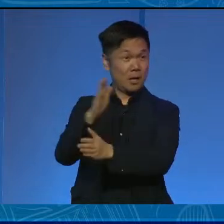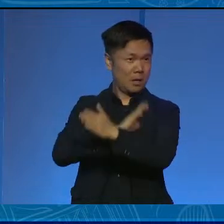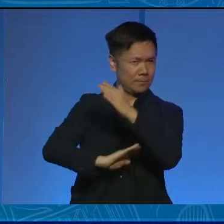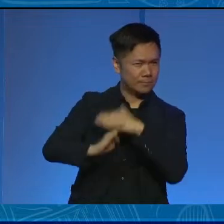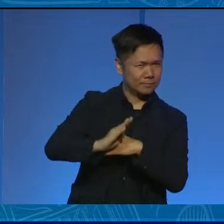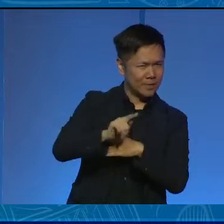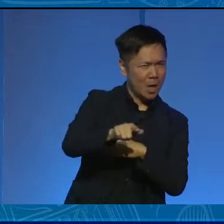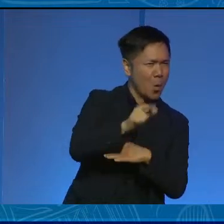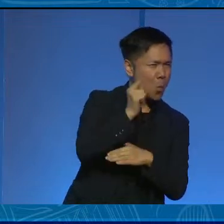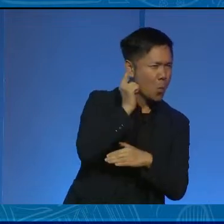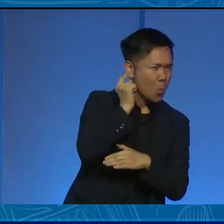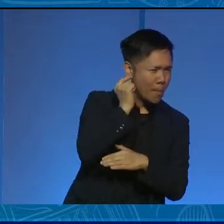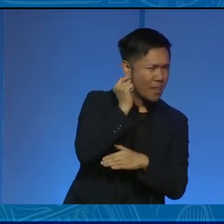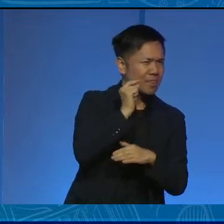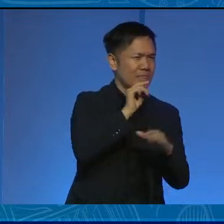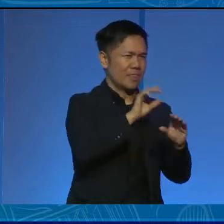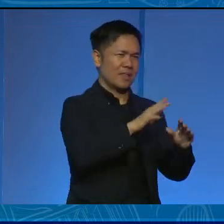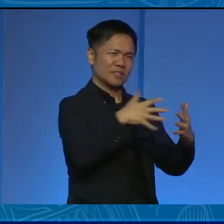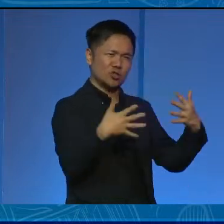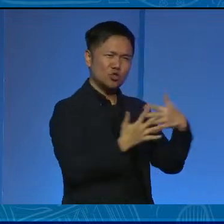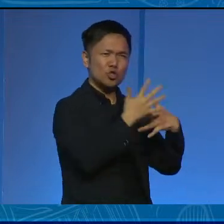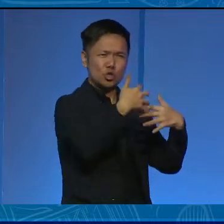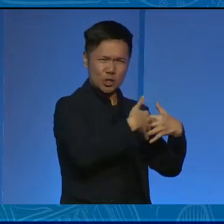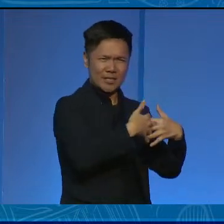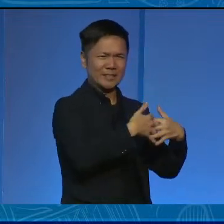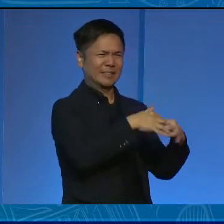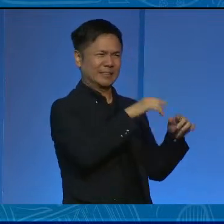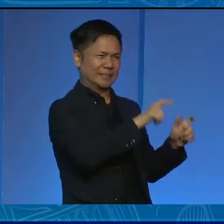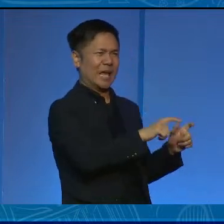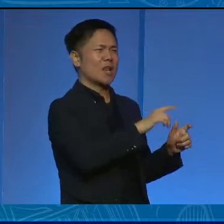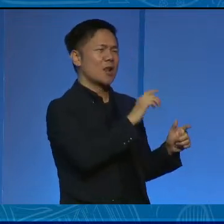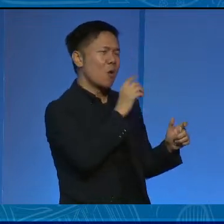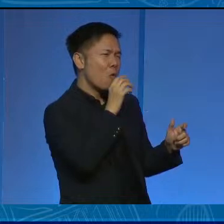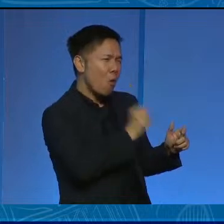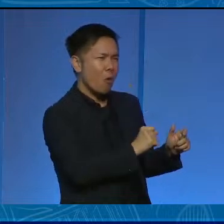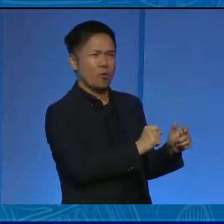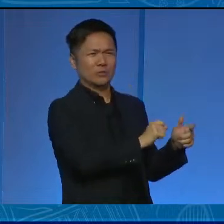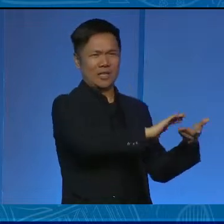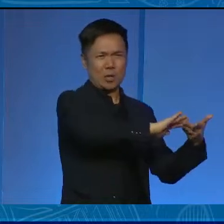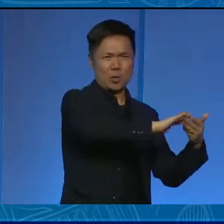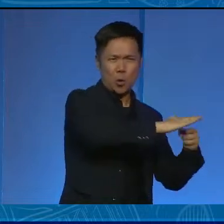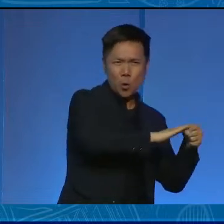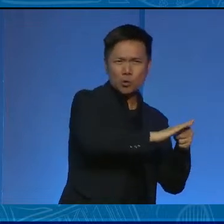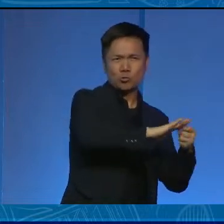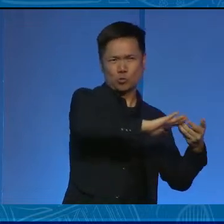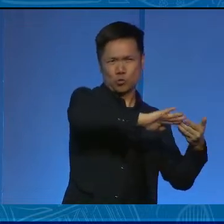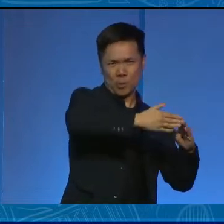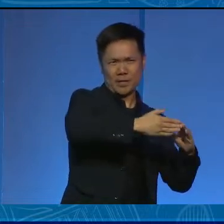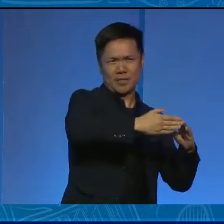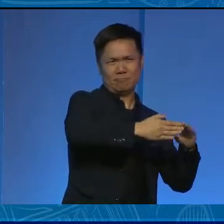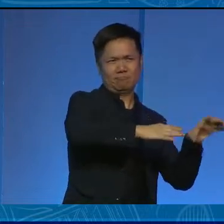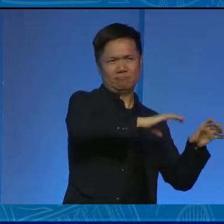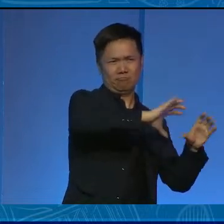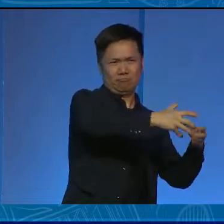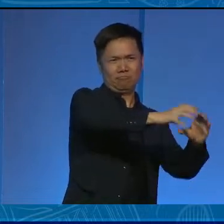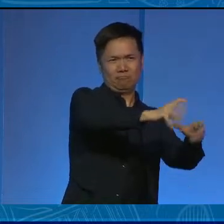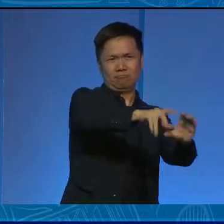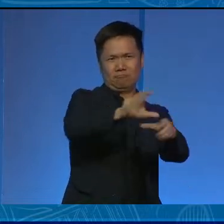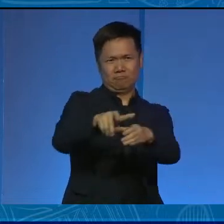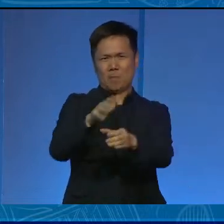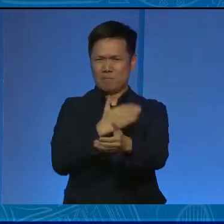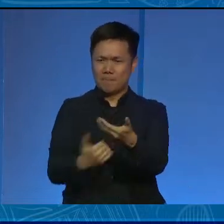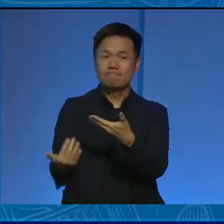disabilities, older persons, indigenous people, and local communities, and one that leverages their leadership, knowledge,